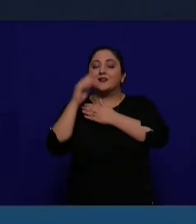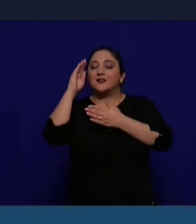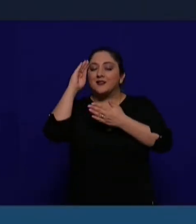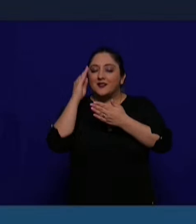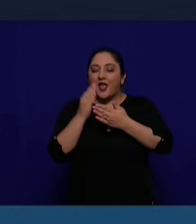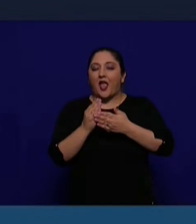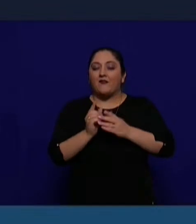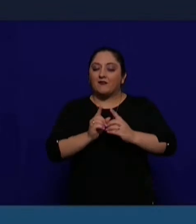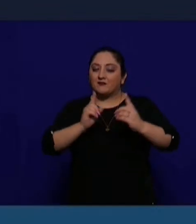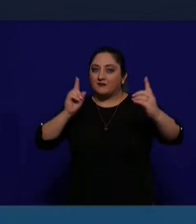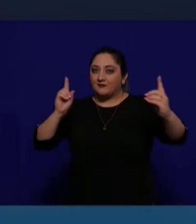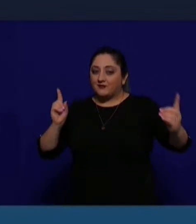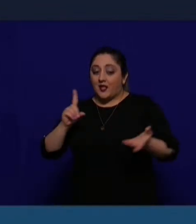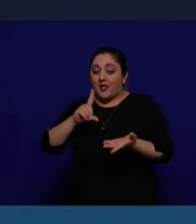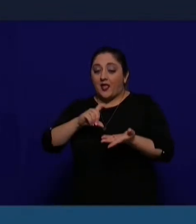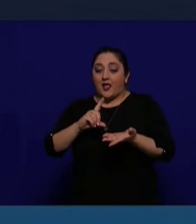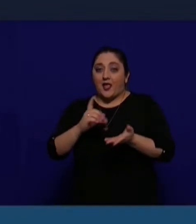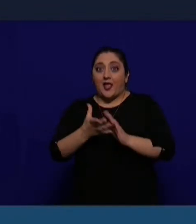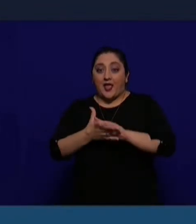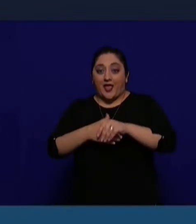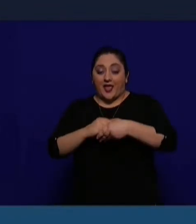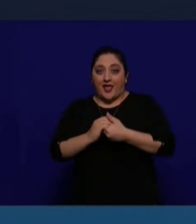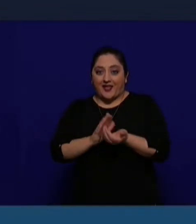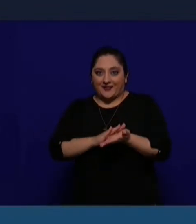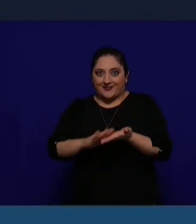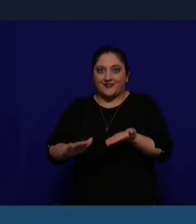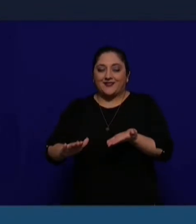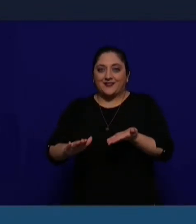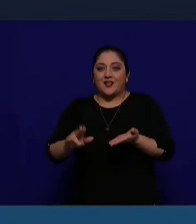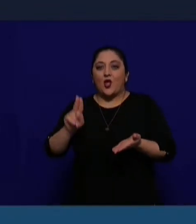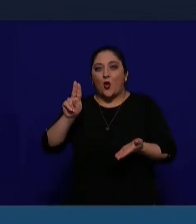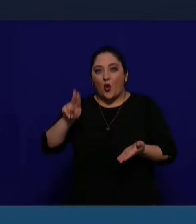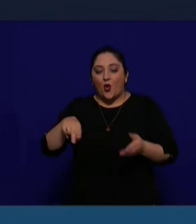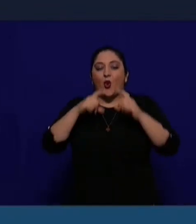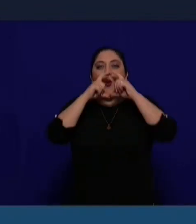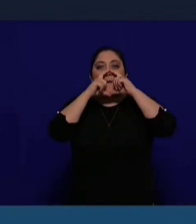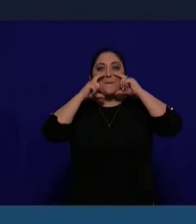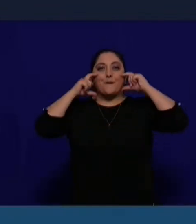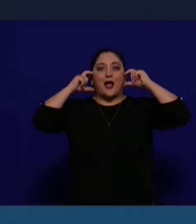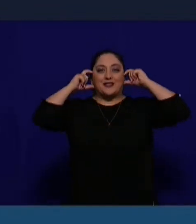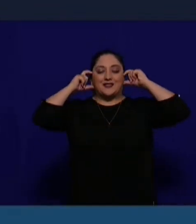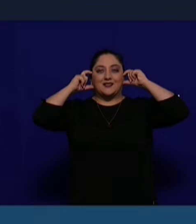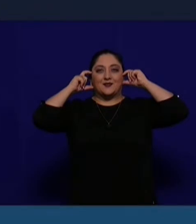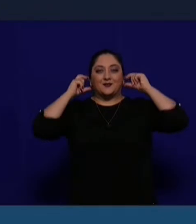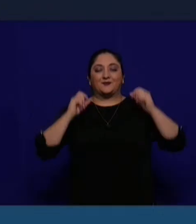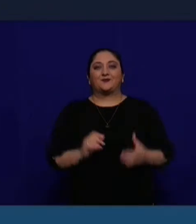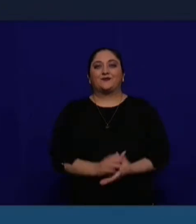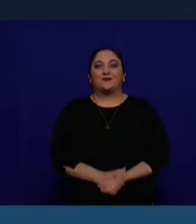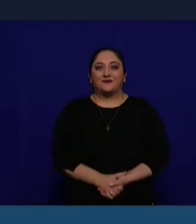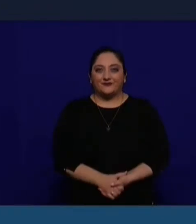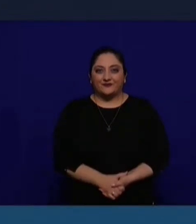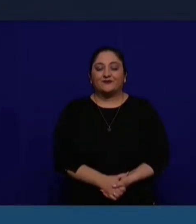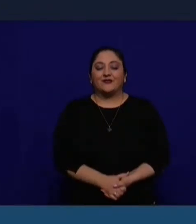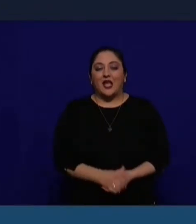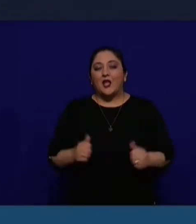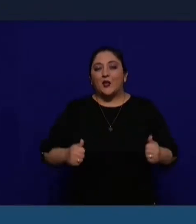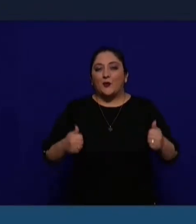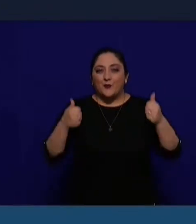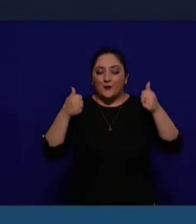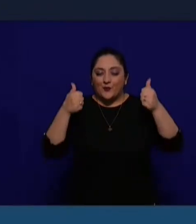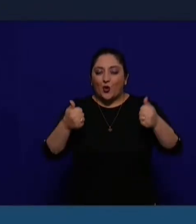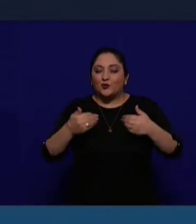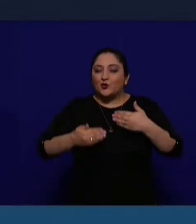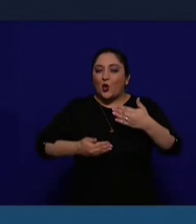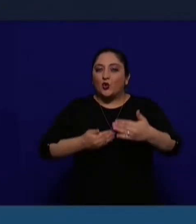distancing, washing of hands, sanitization, and also the wearing of the mask. So, very important as we go